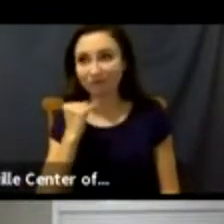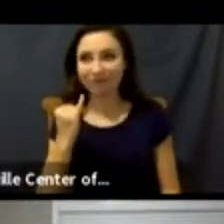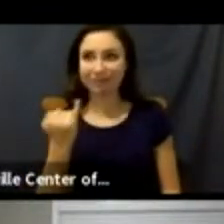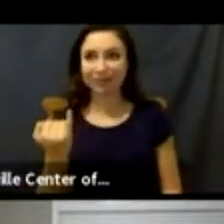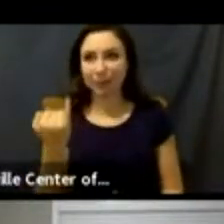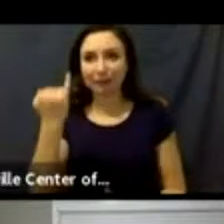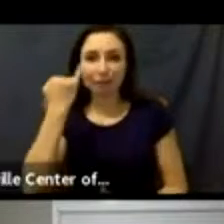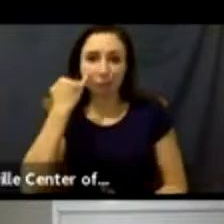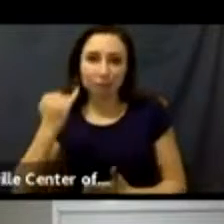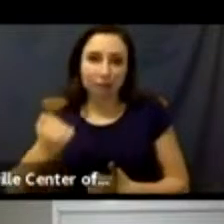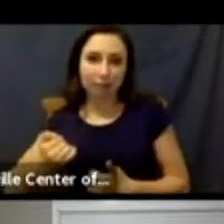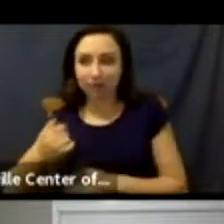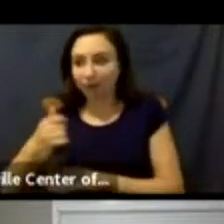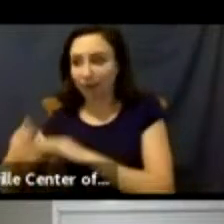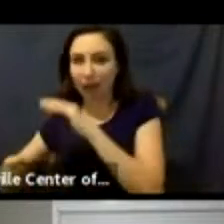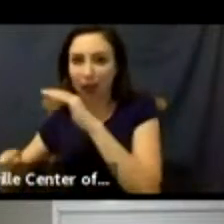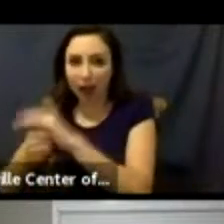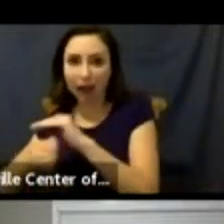should understand